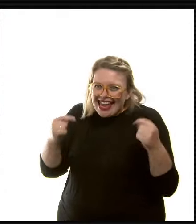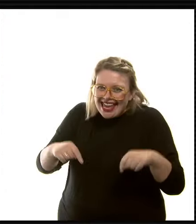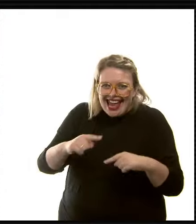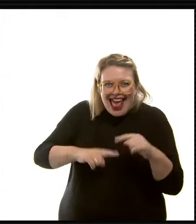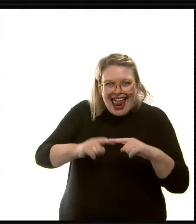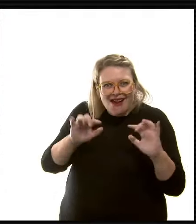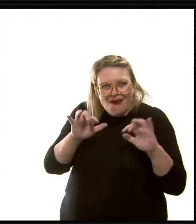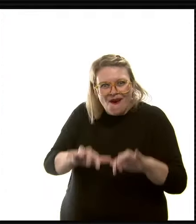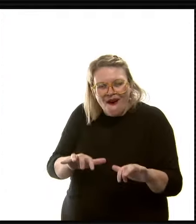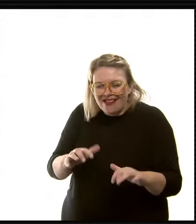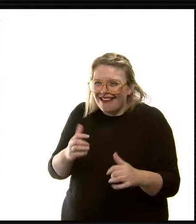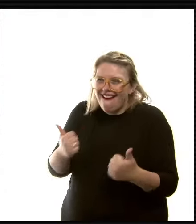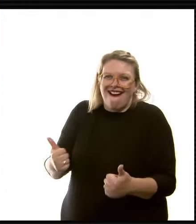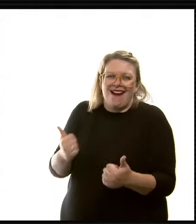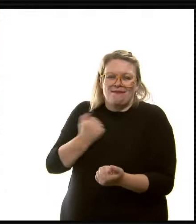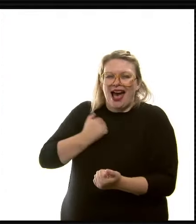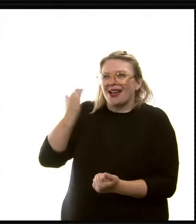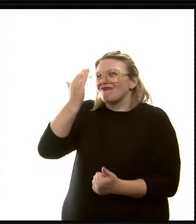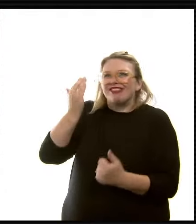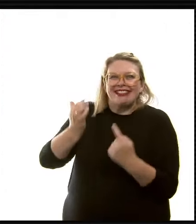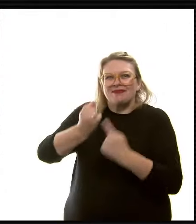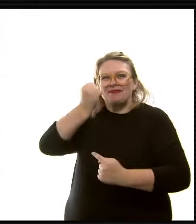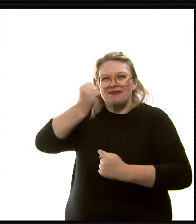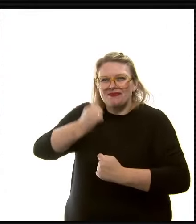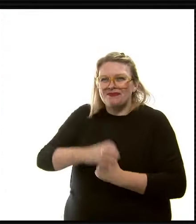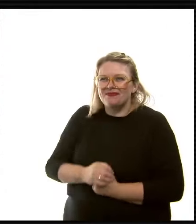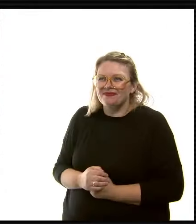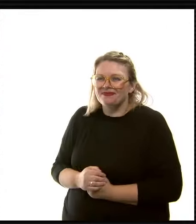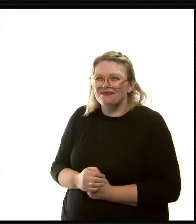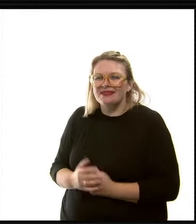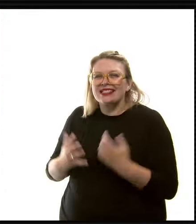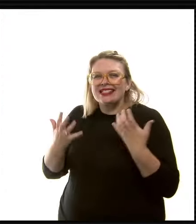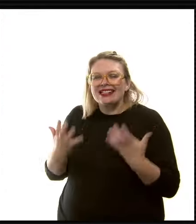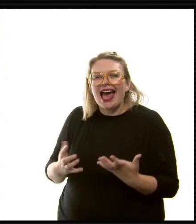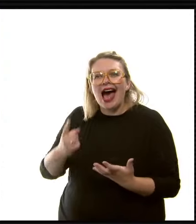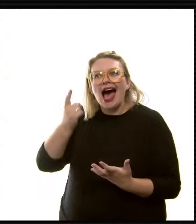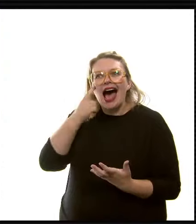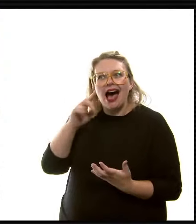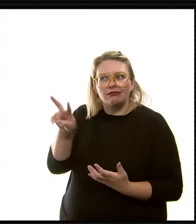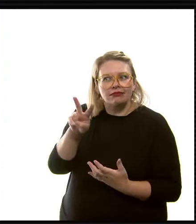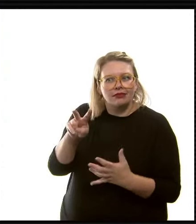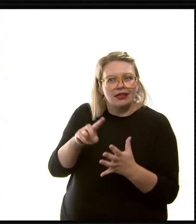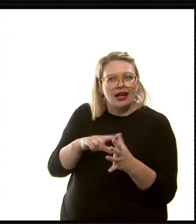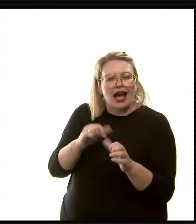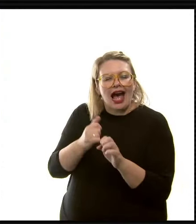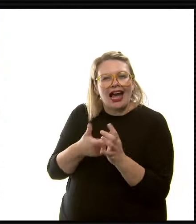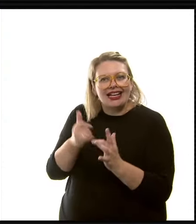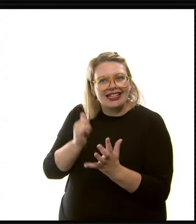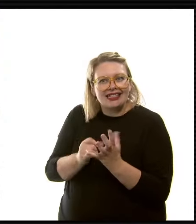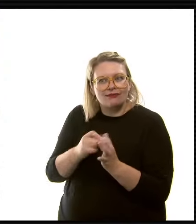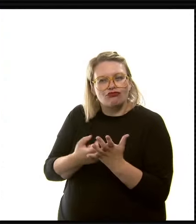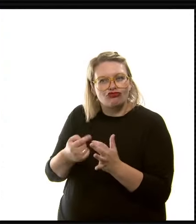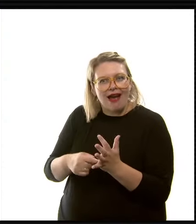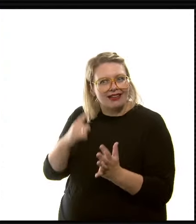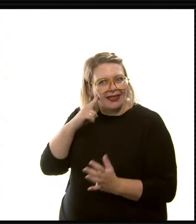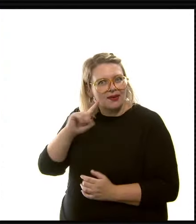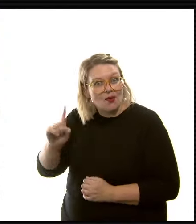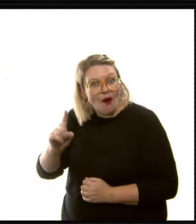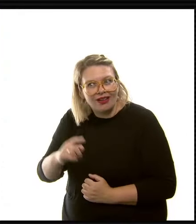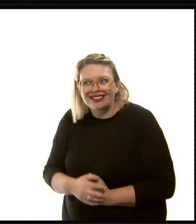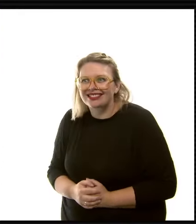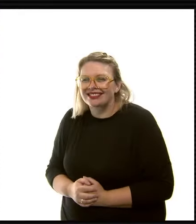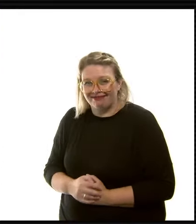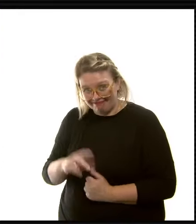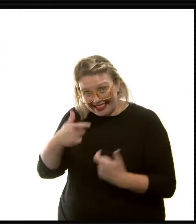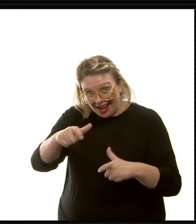LegoCon. Honestly, like a dream in some ways. So now let's see what Agnes and Fred have to say about our build. Keep on building. And keep on